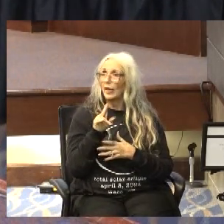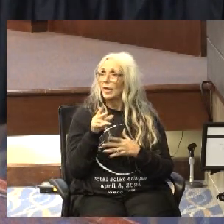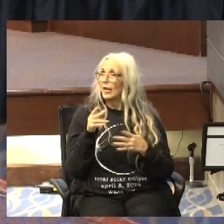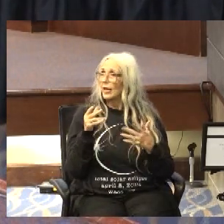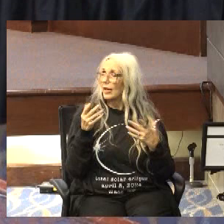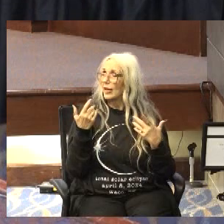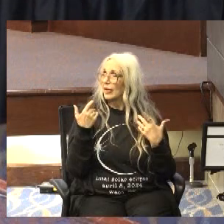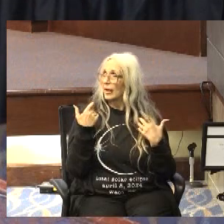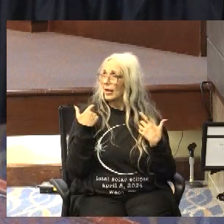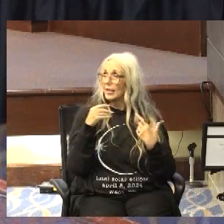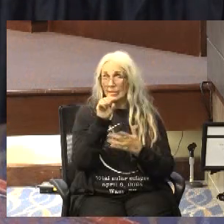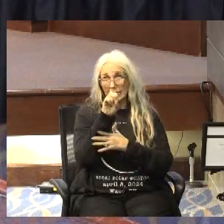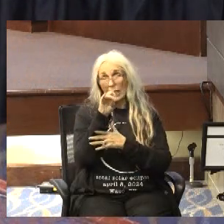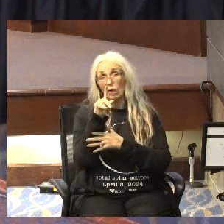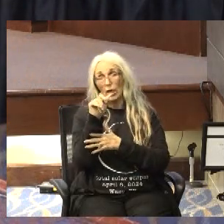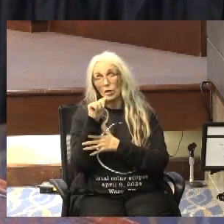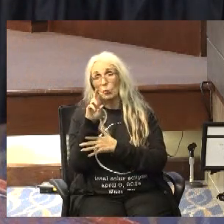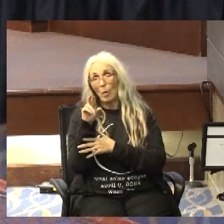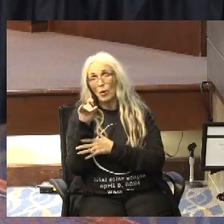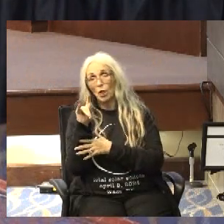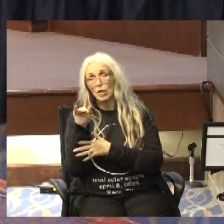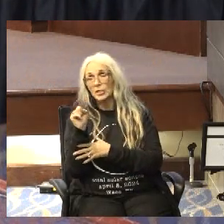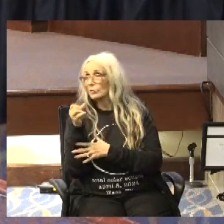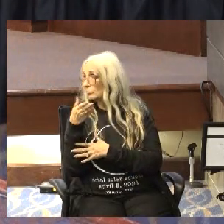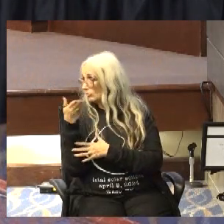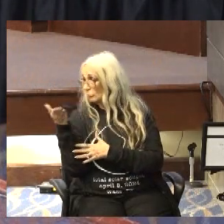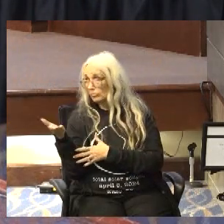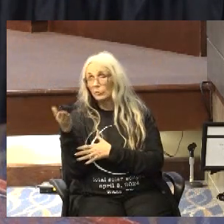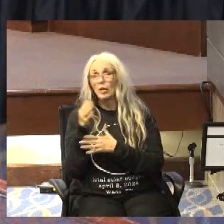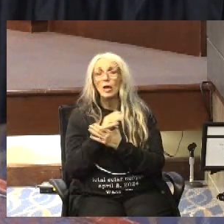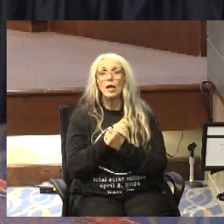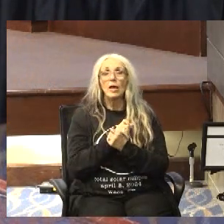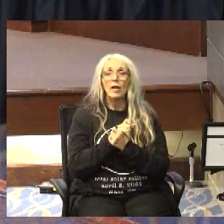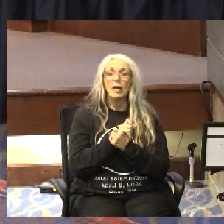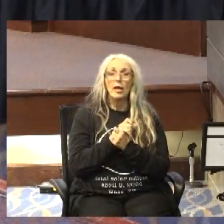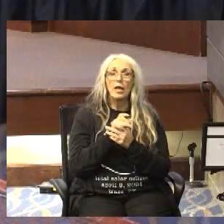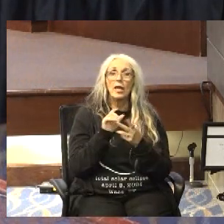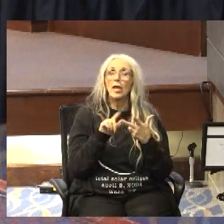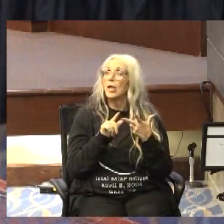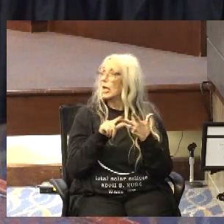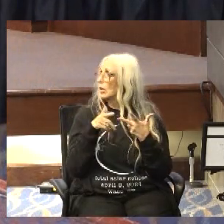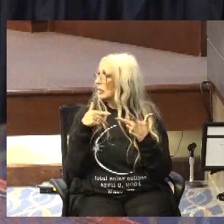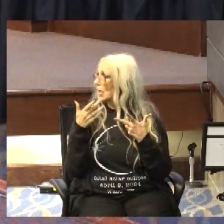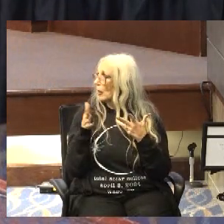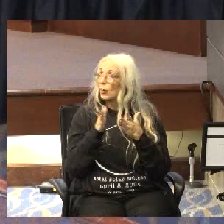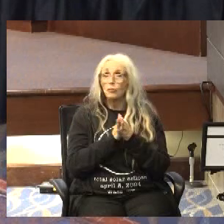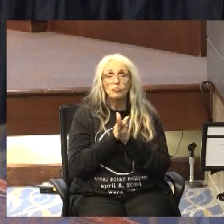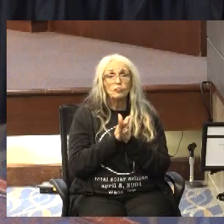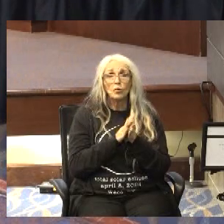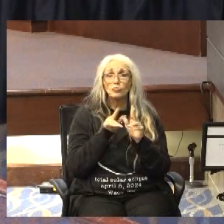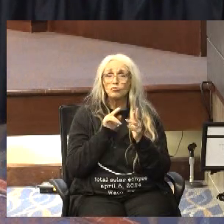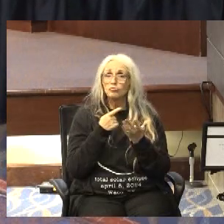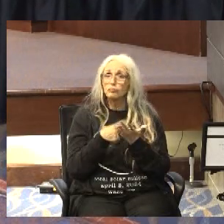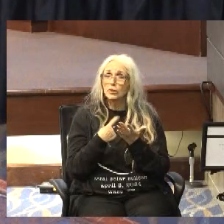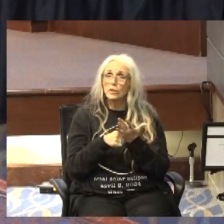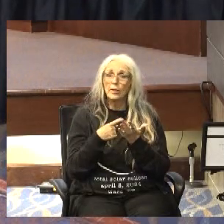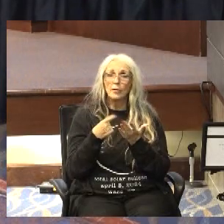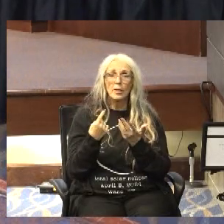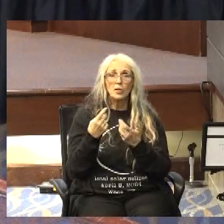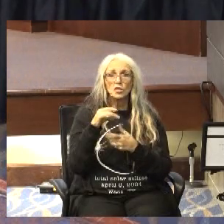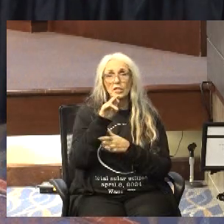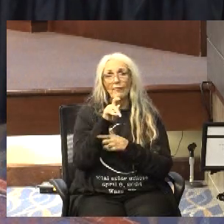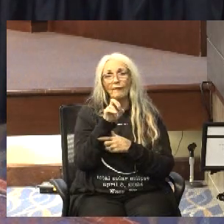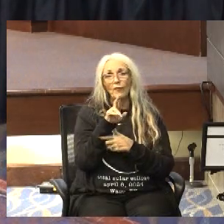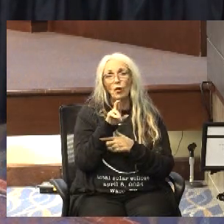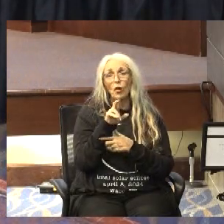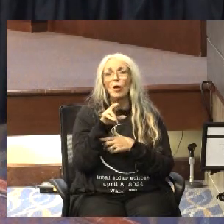Sarah's left, Sarah Roberts at the end of the table. And I'm looking forward to this discussion. We're joined by Jennifer Ritchie, our